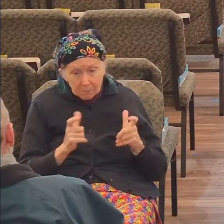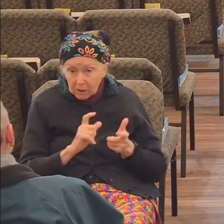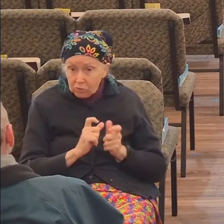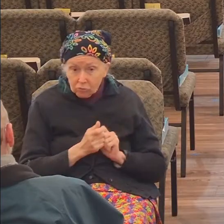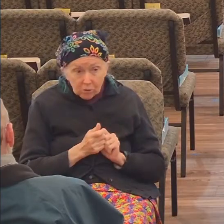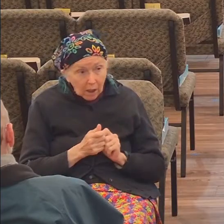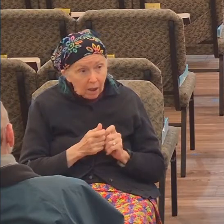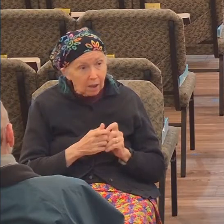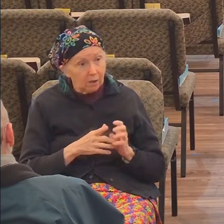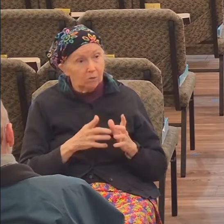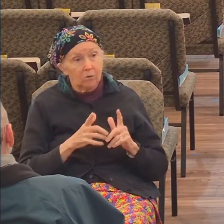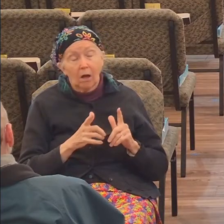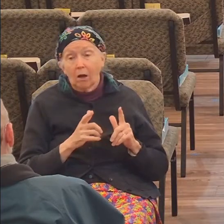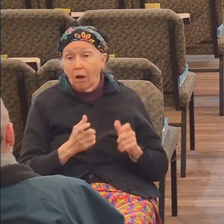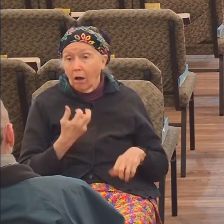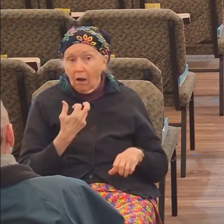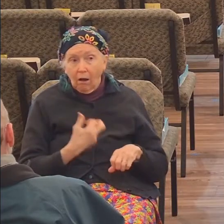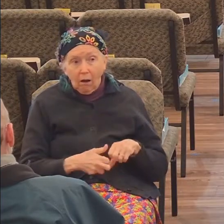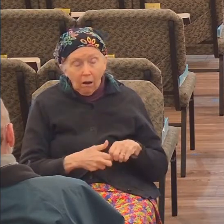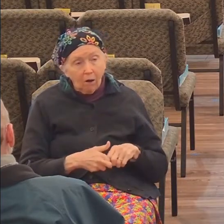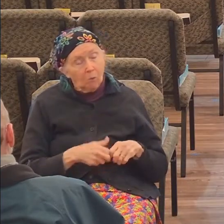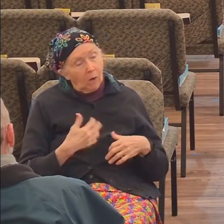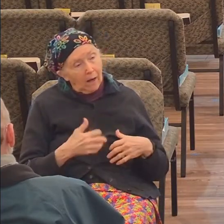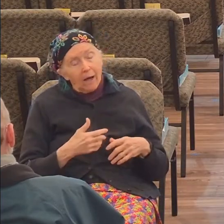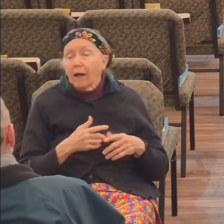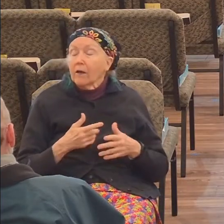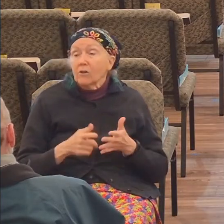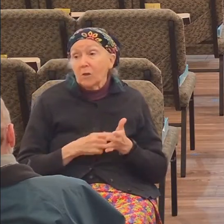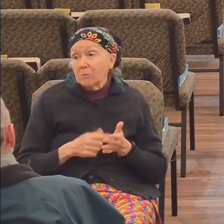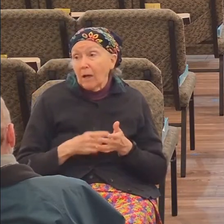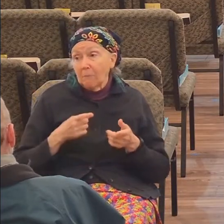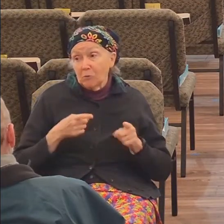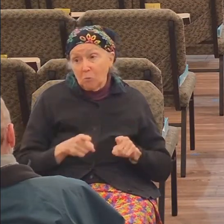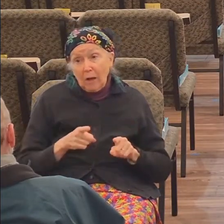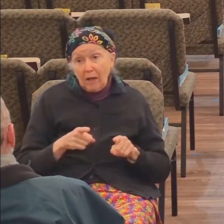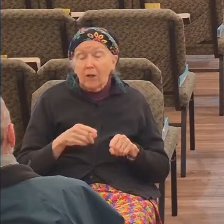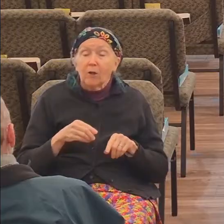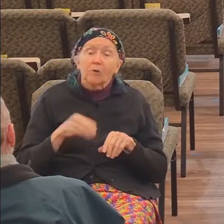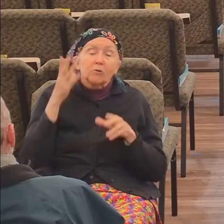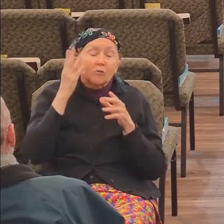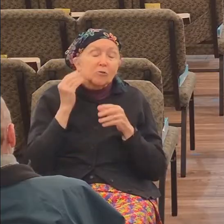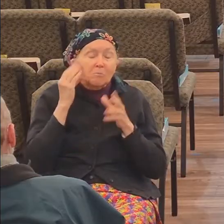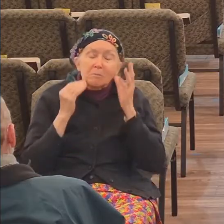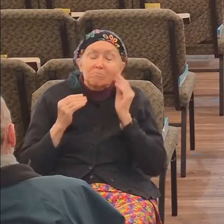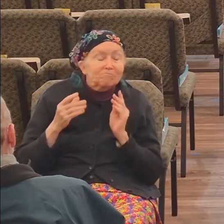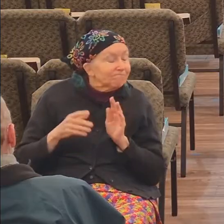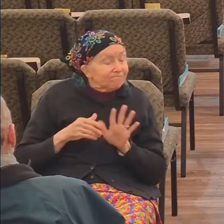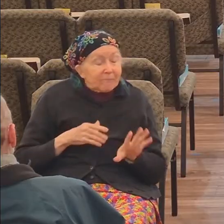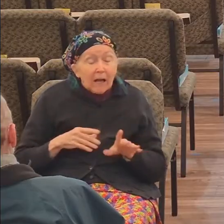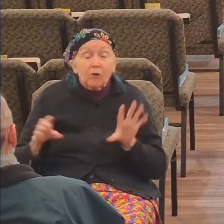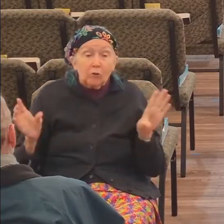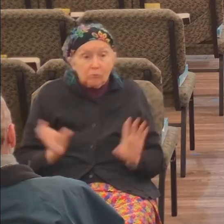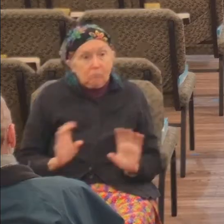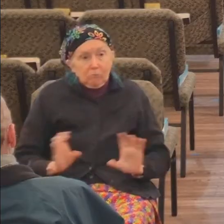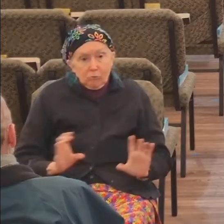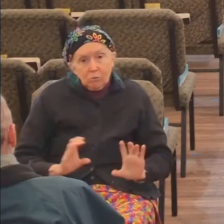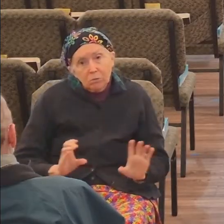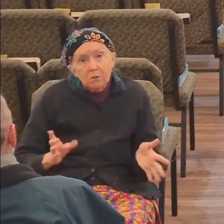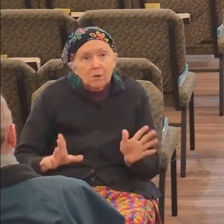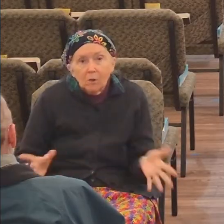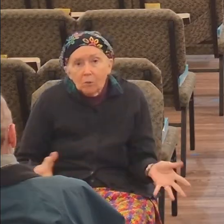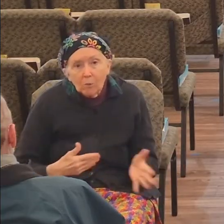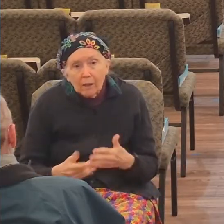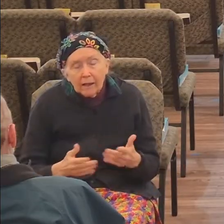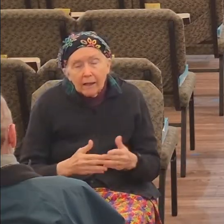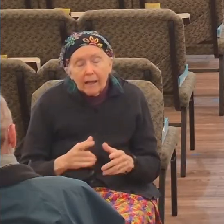Anybody? Right? Sometimes while you're in it, you're just doing it. You're just going through it. Sometimes you're just grinding it out. Right? And it's only